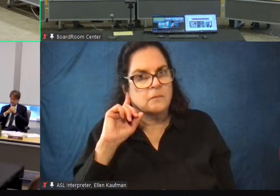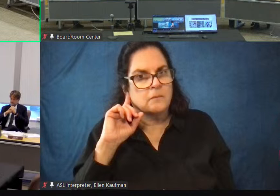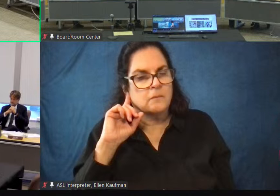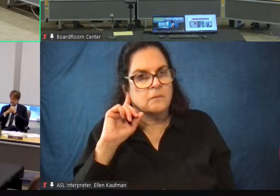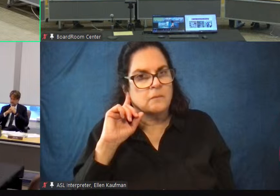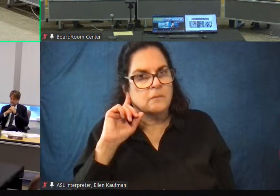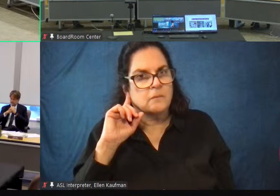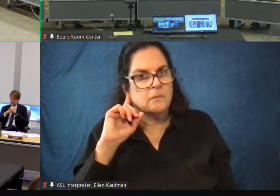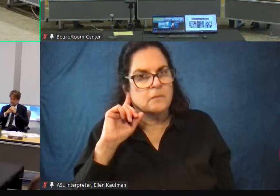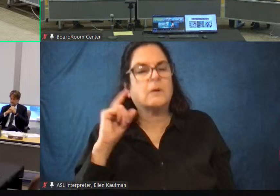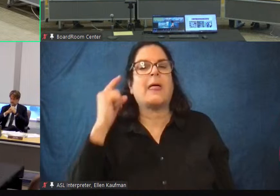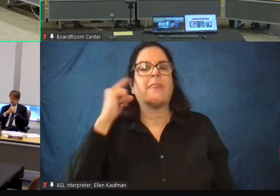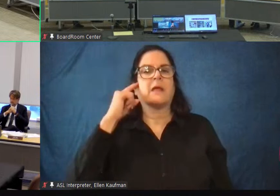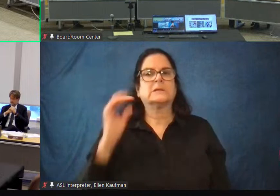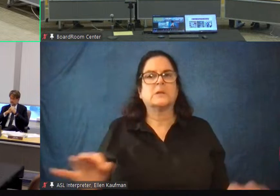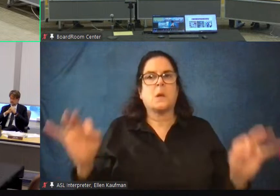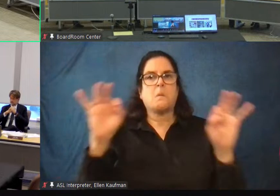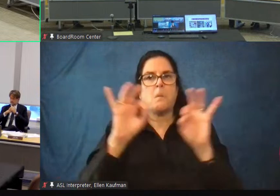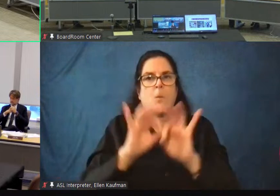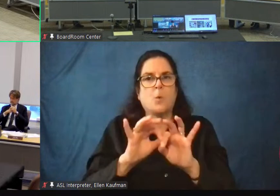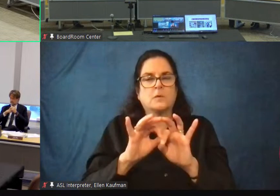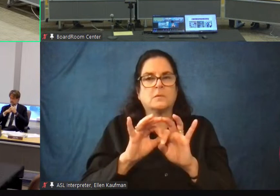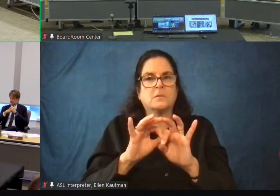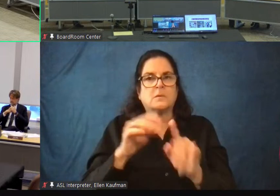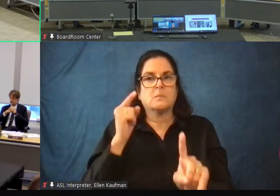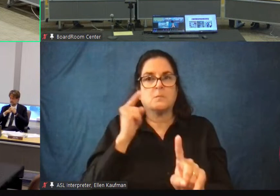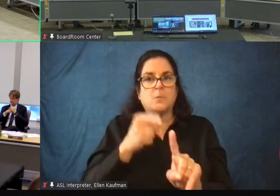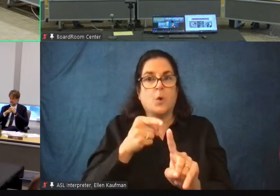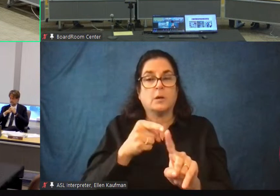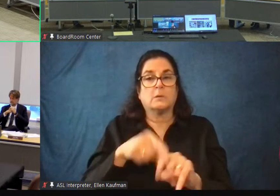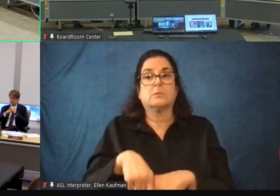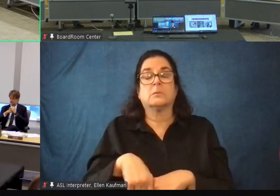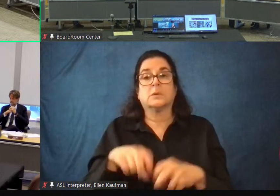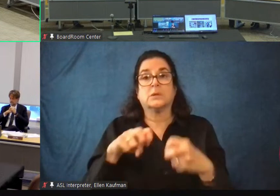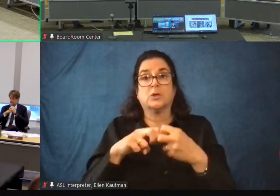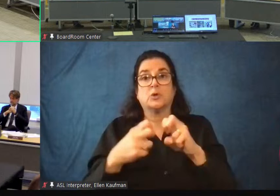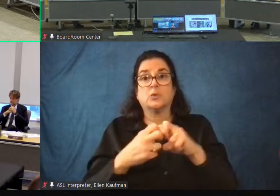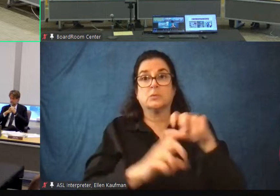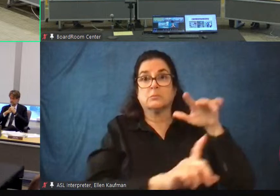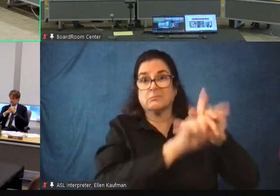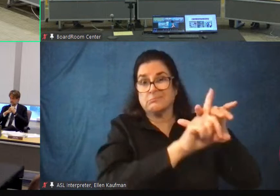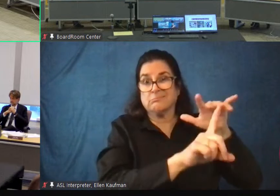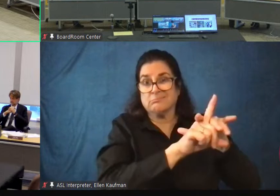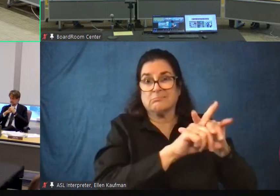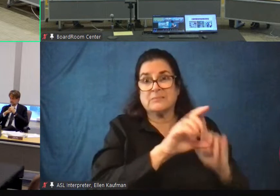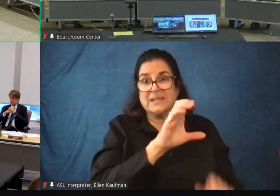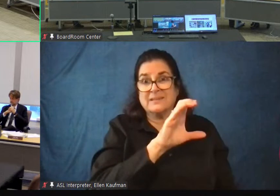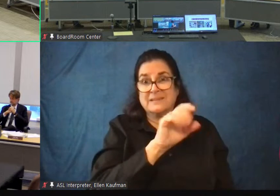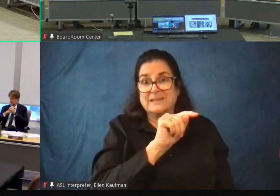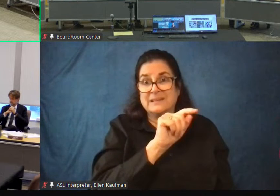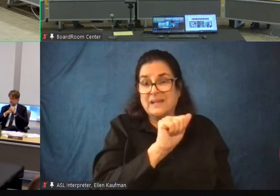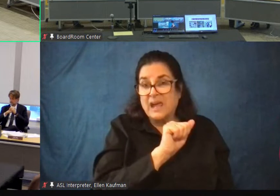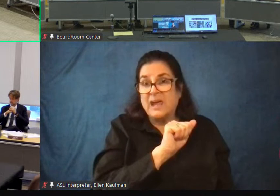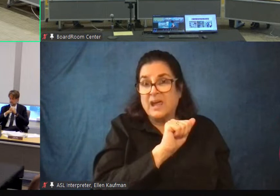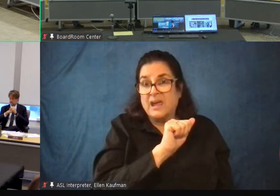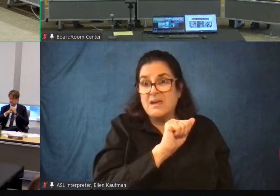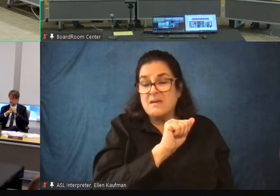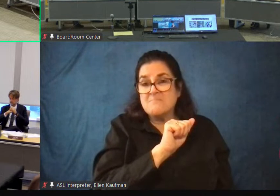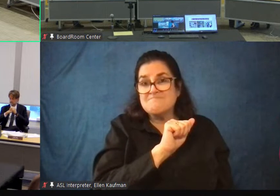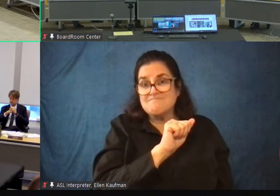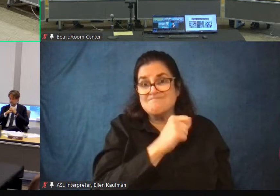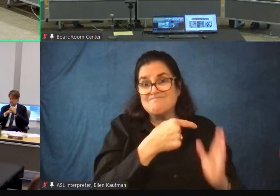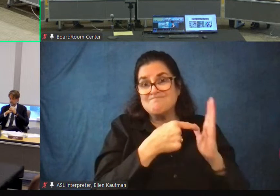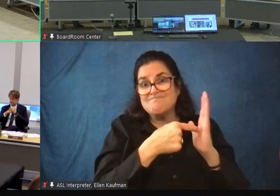But I think it's important to point out that the issues that we're seeing on public transit reflect a very larger,